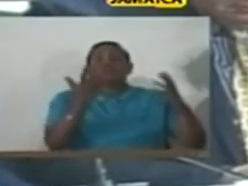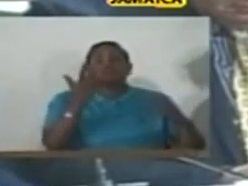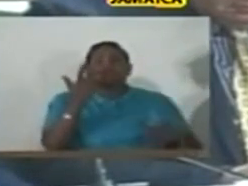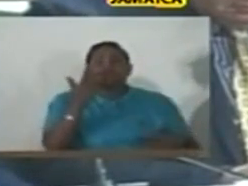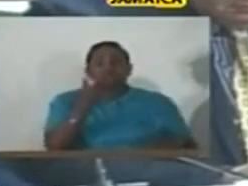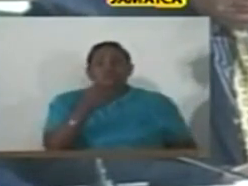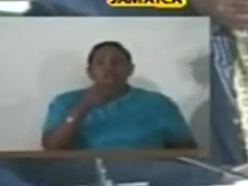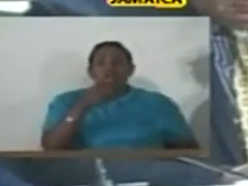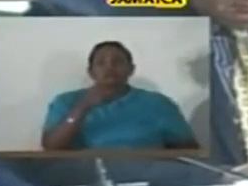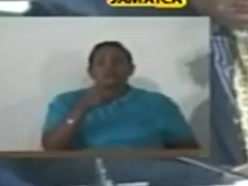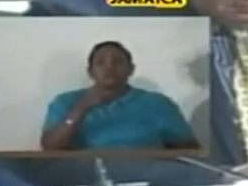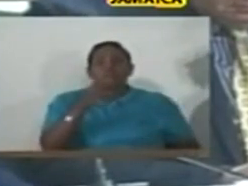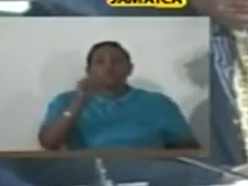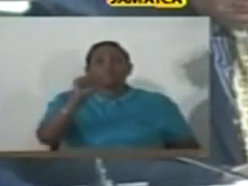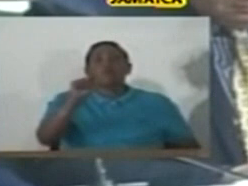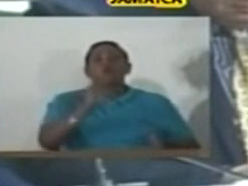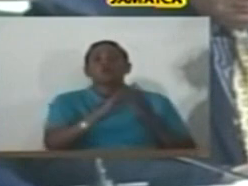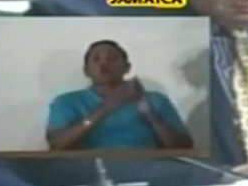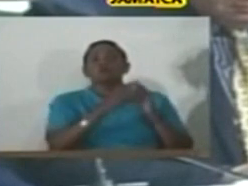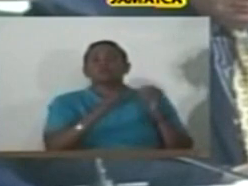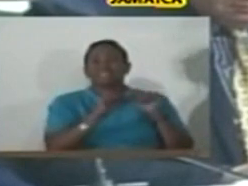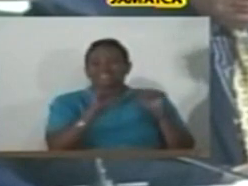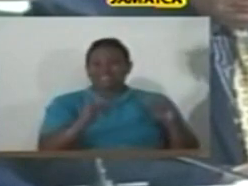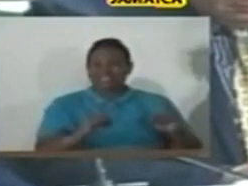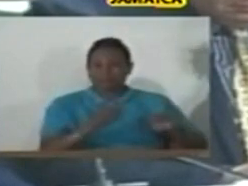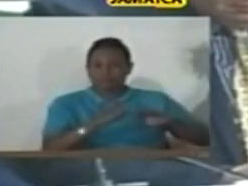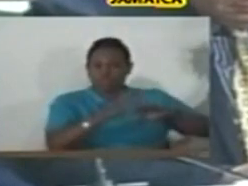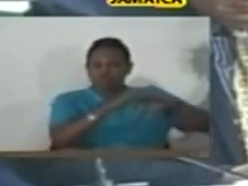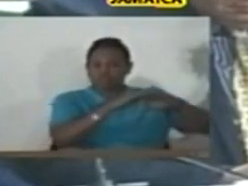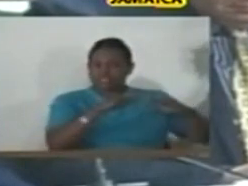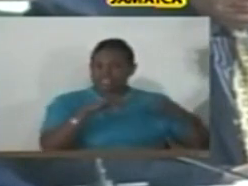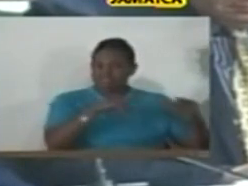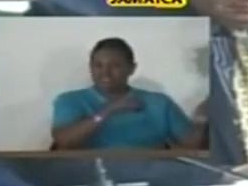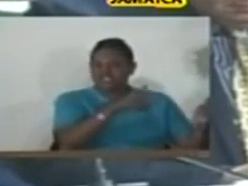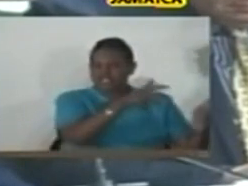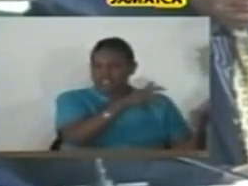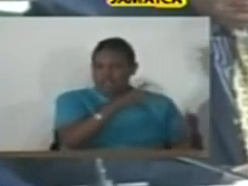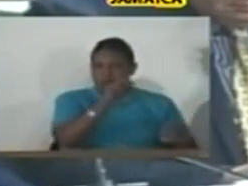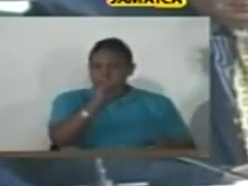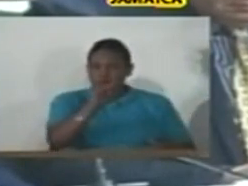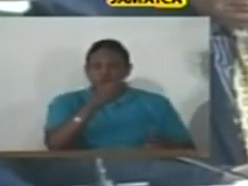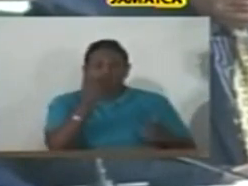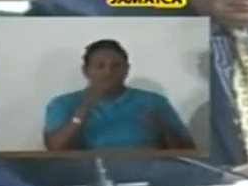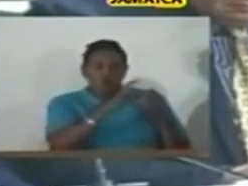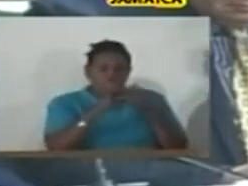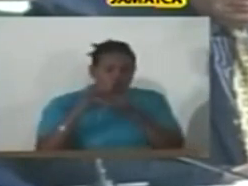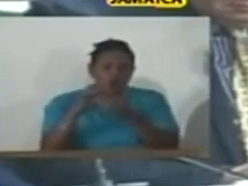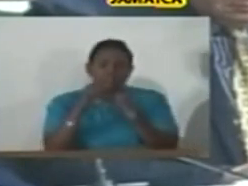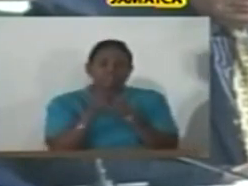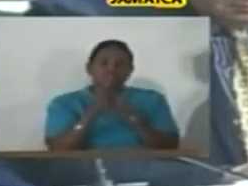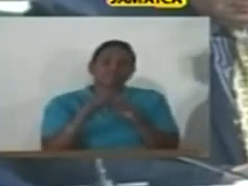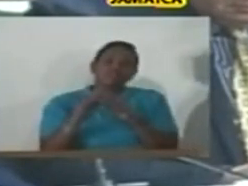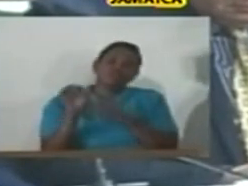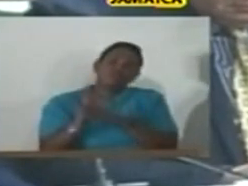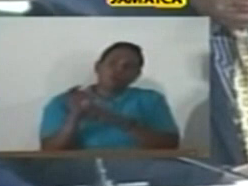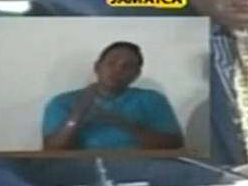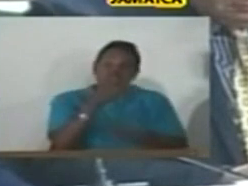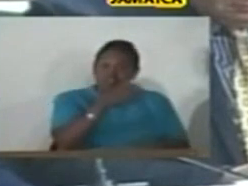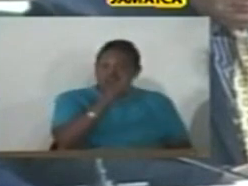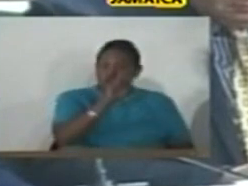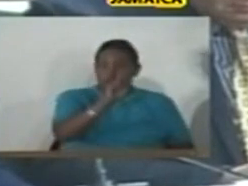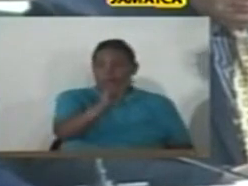port community system to increase efficiency at the port and to better coordinate stakeholder functioning at the